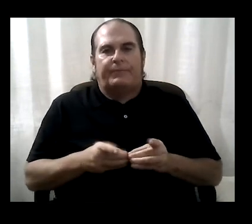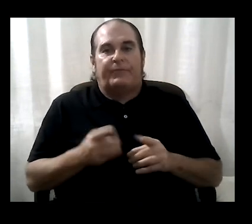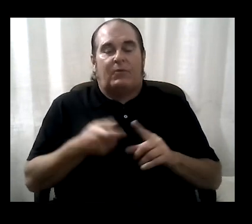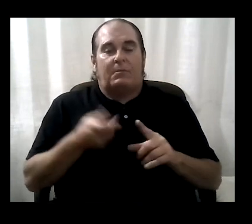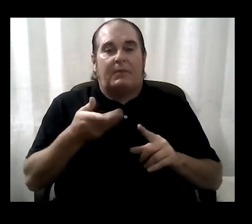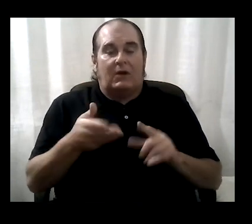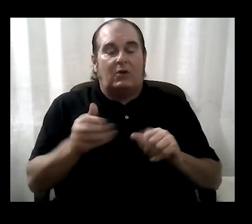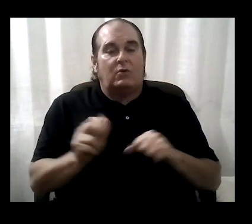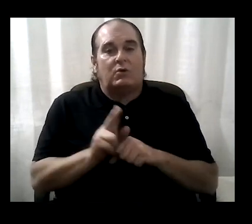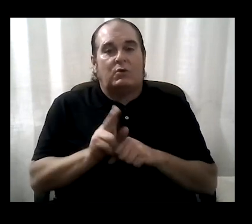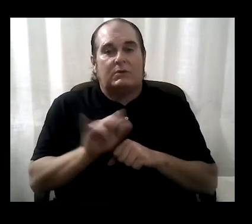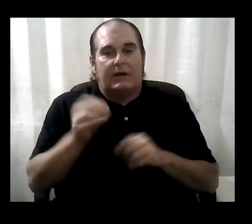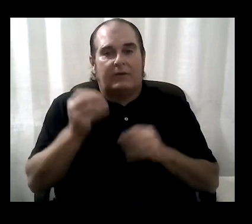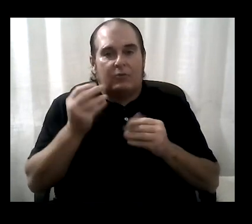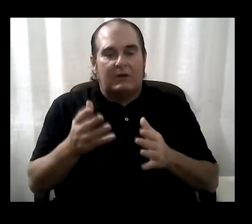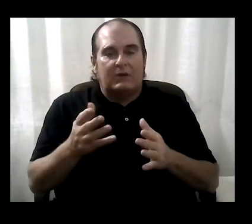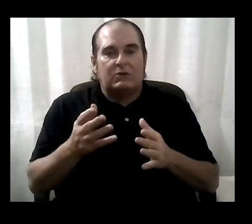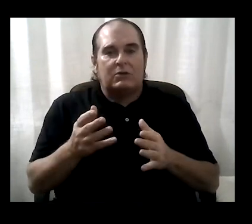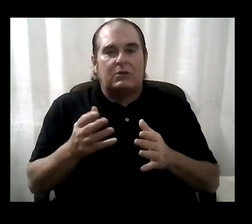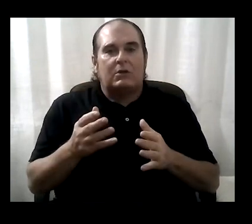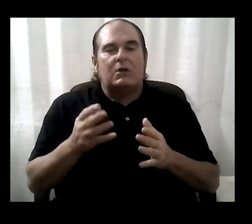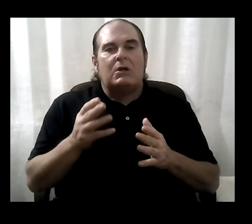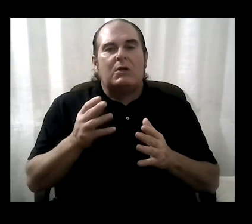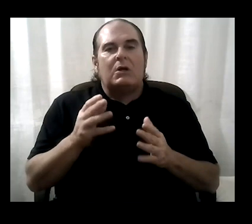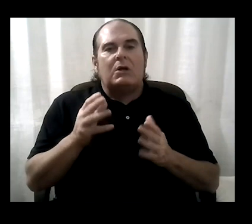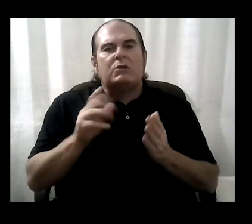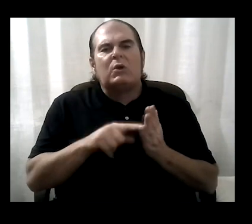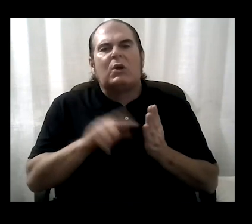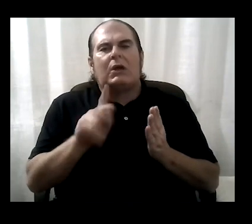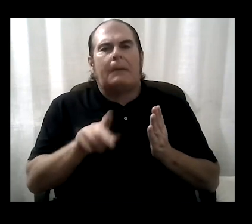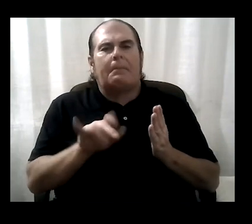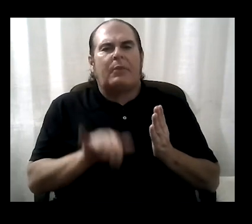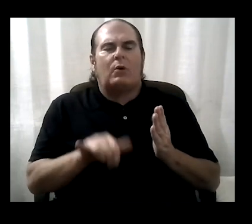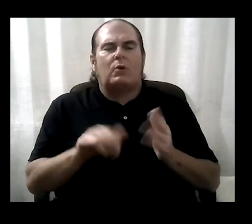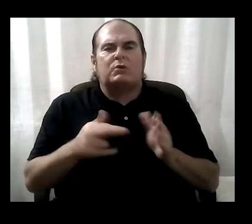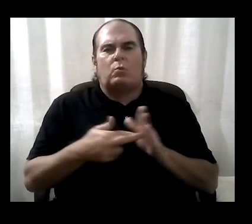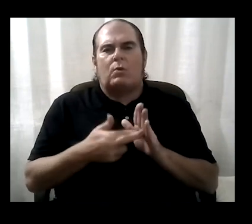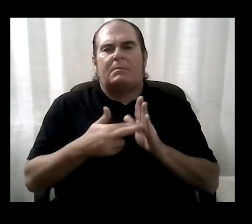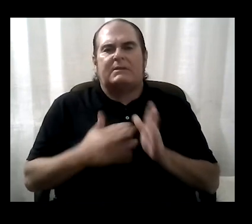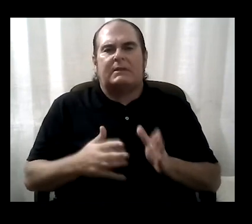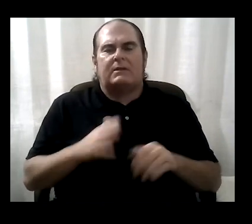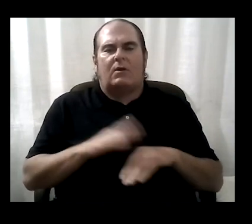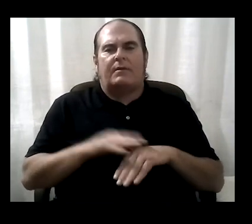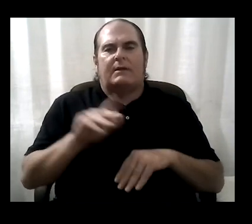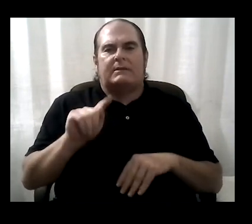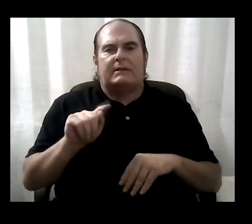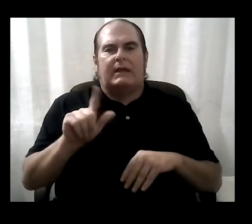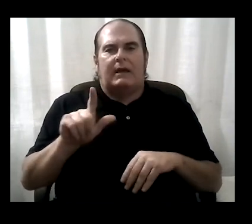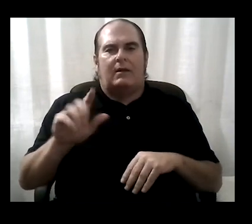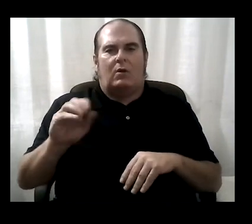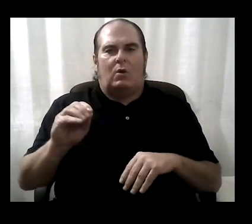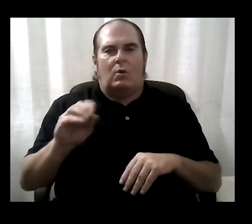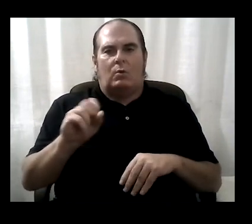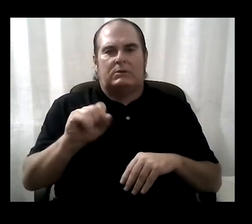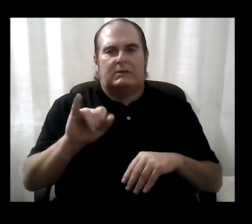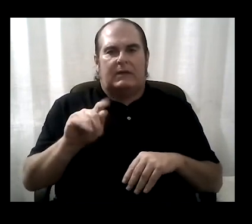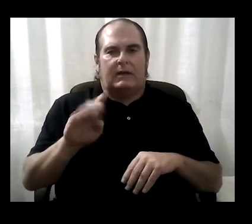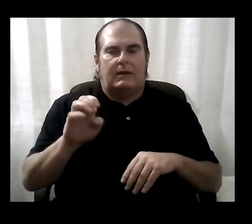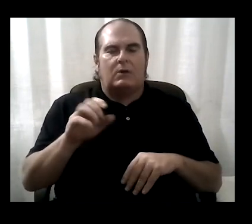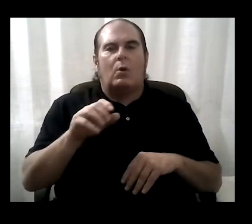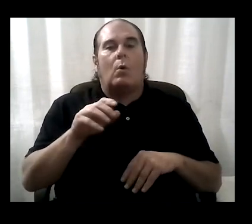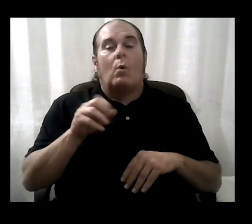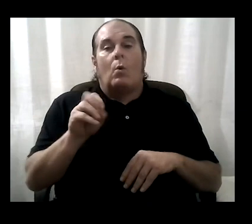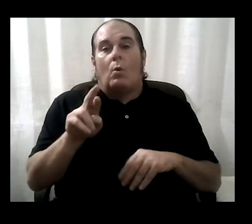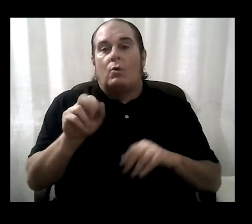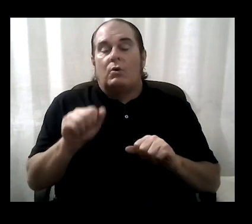you can use this information to look these representatives up on the TLO site, or you can